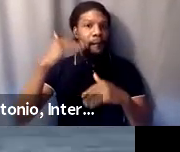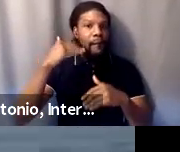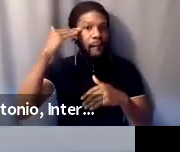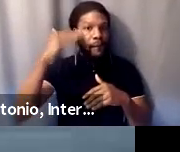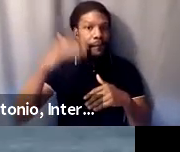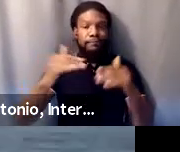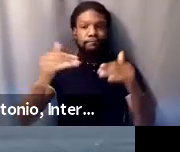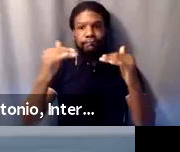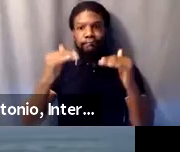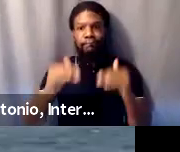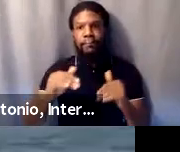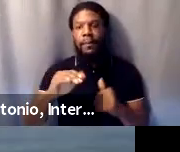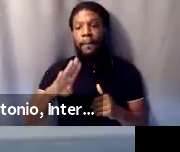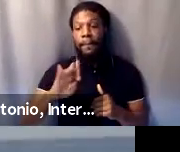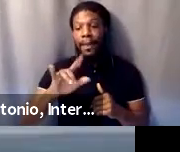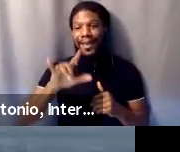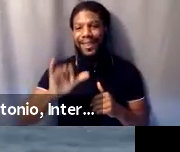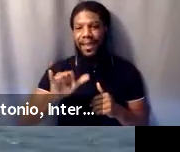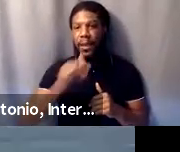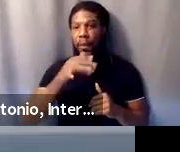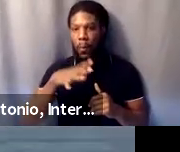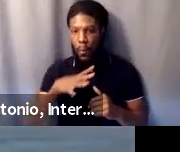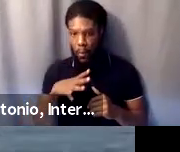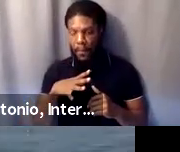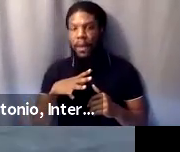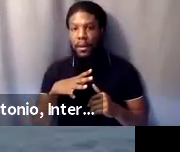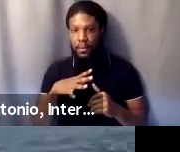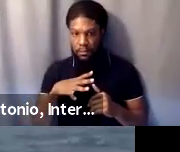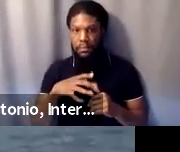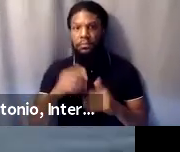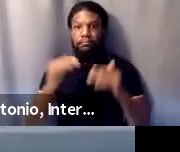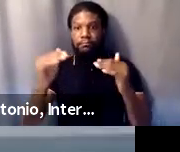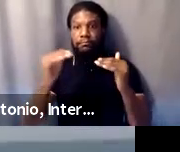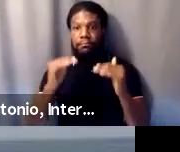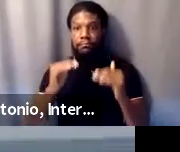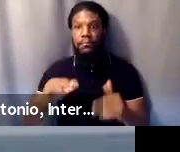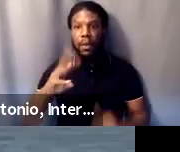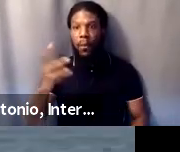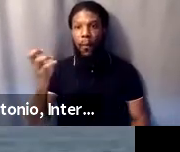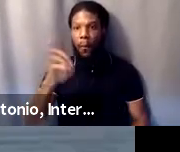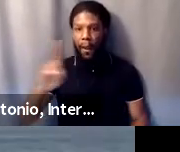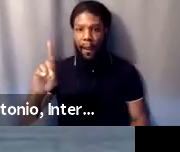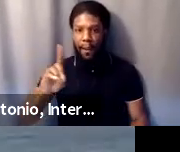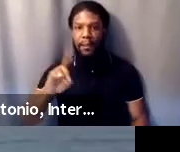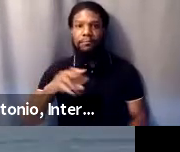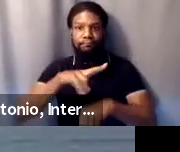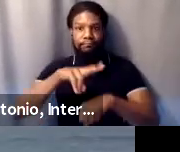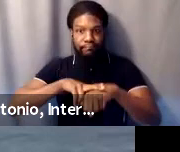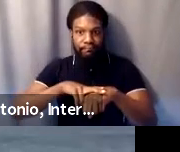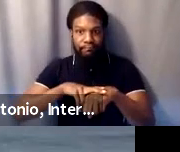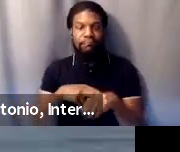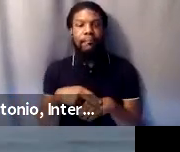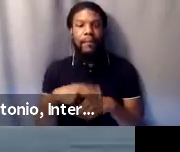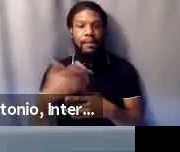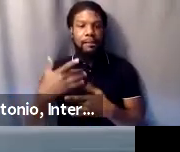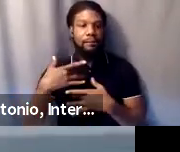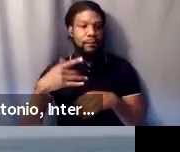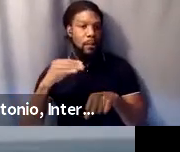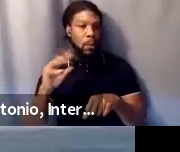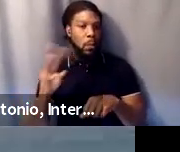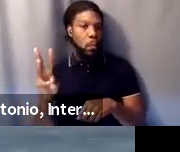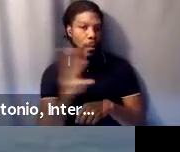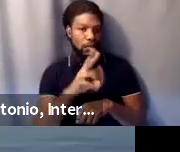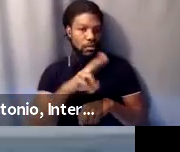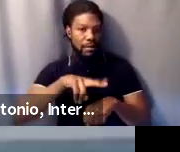Woman, who's impregnated by the slave master, Wild Indian, which is a Western style native with feather